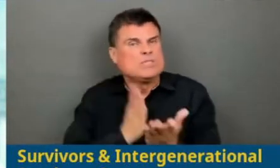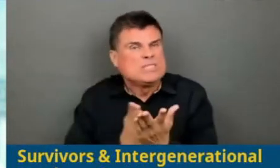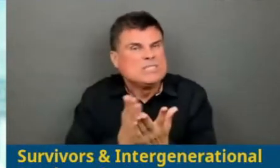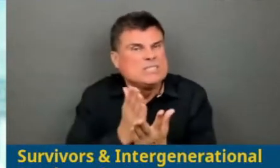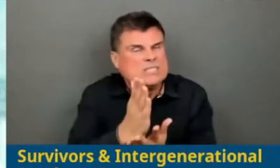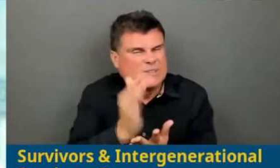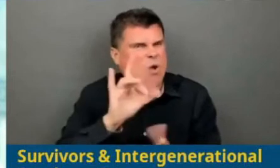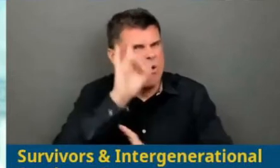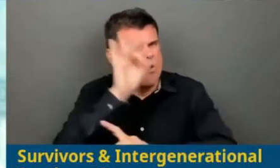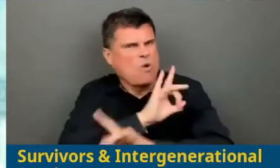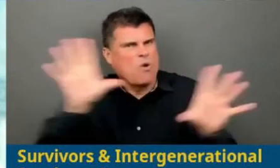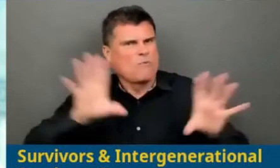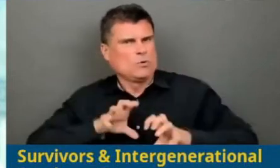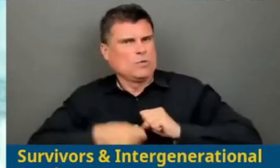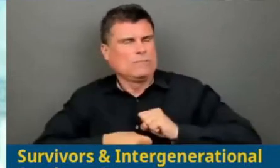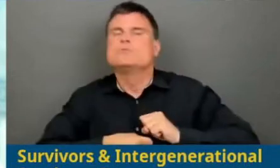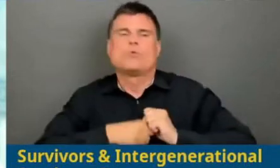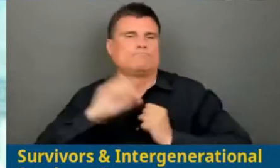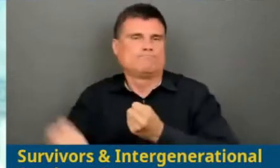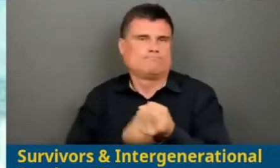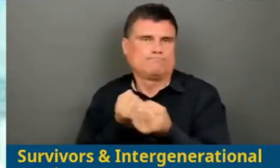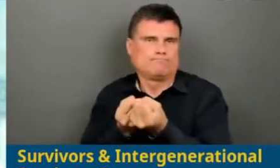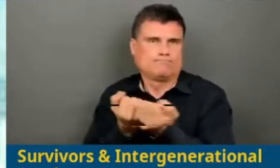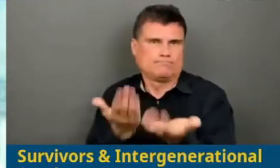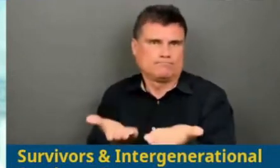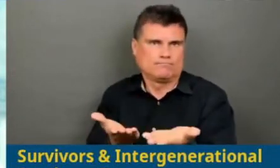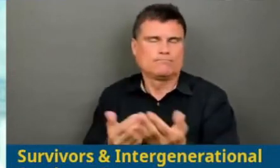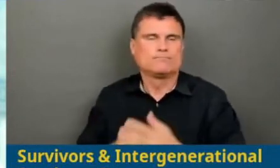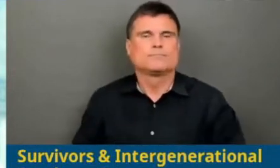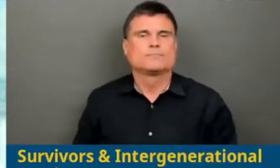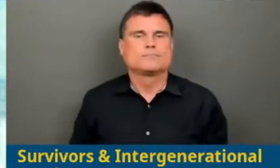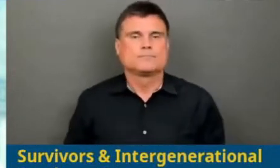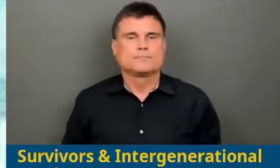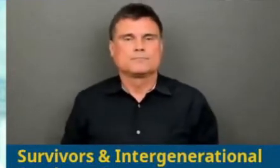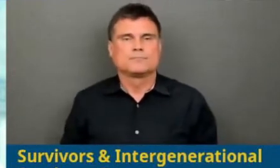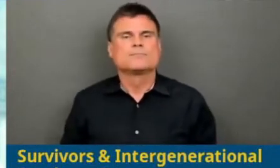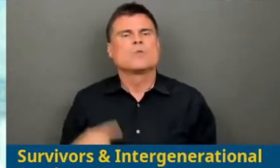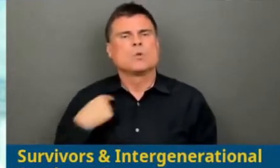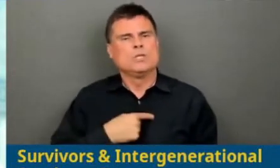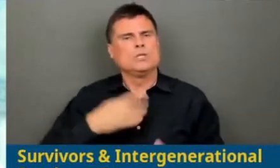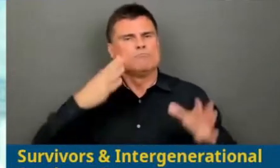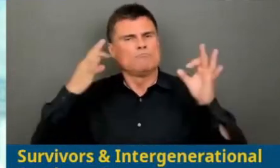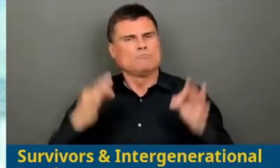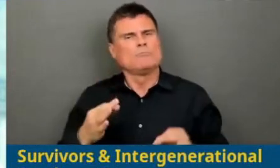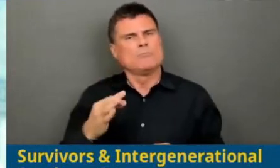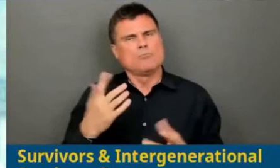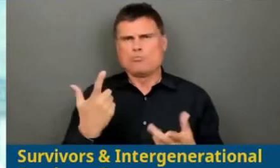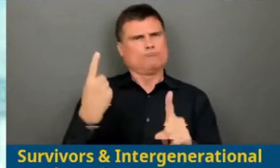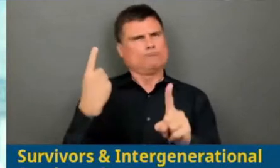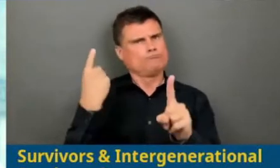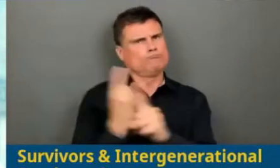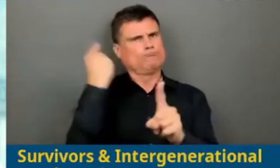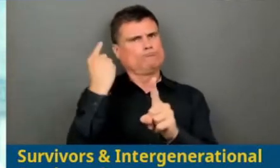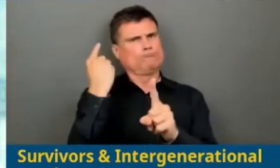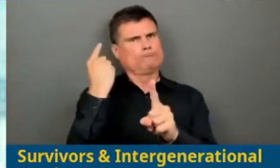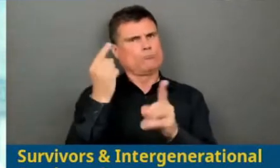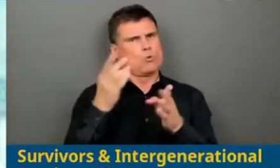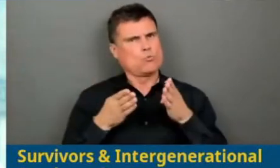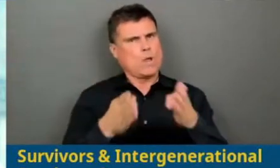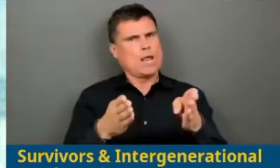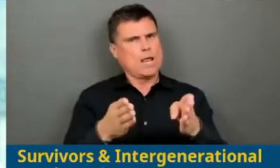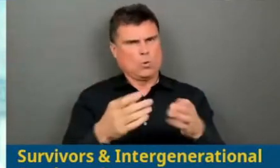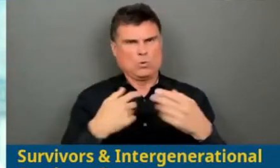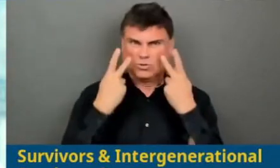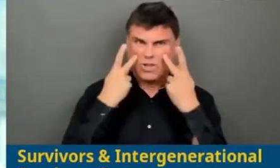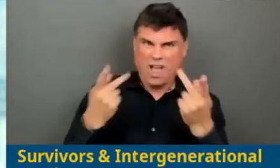We are determined to do the right thing in our response to the devastation of the residential schools and that devastation that